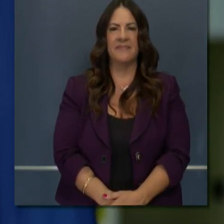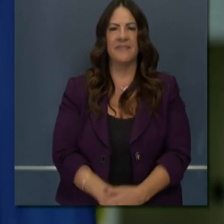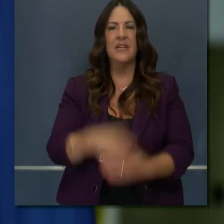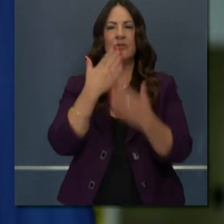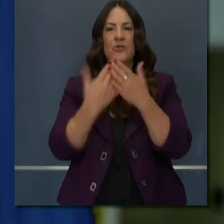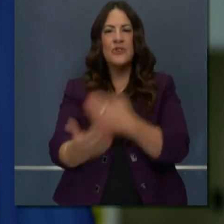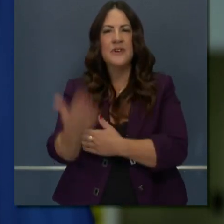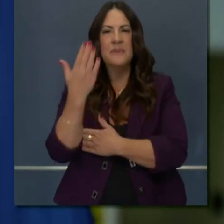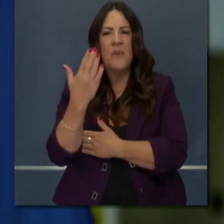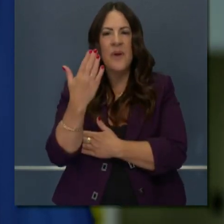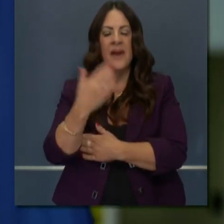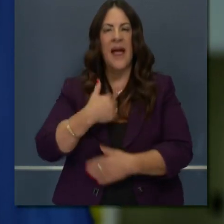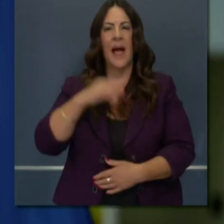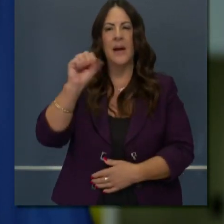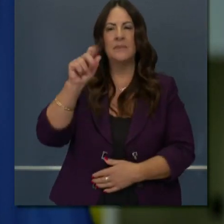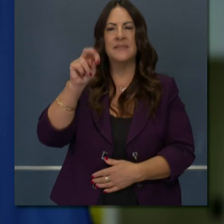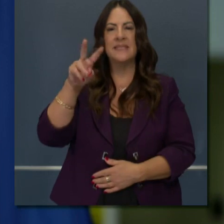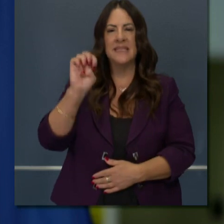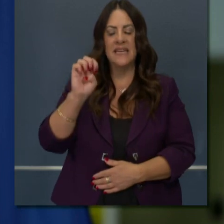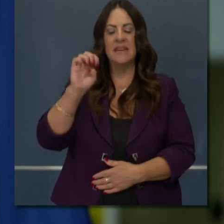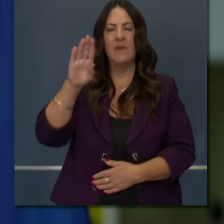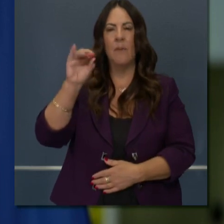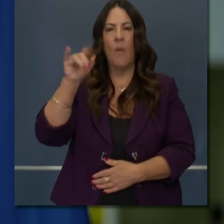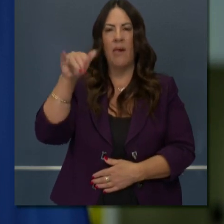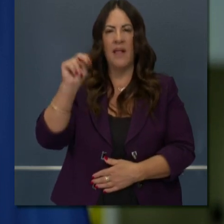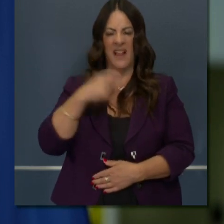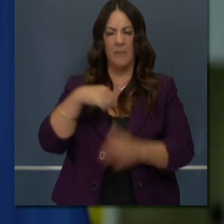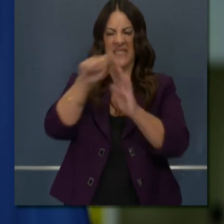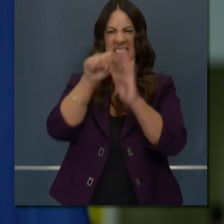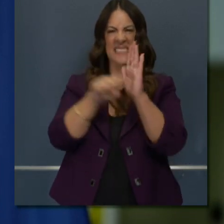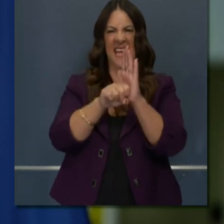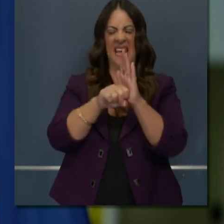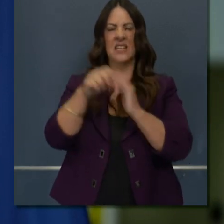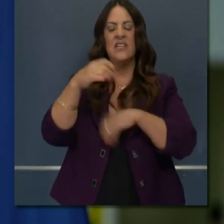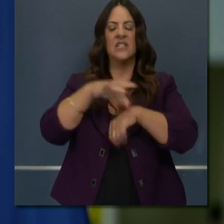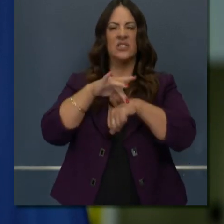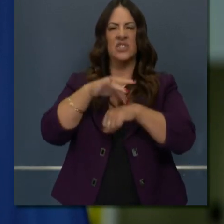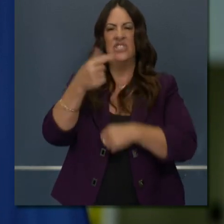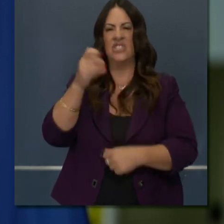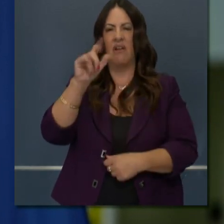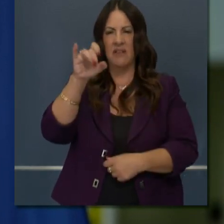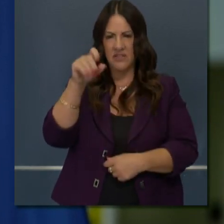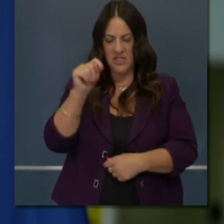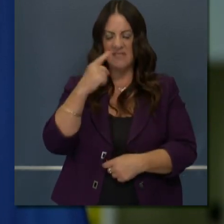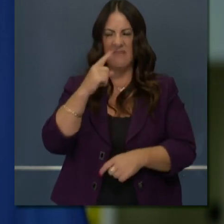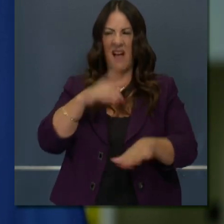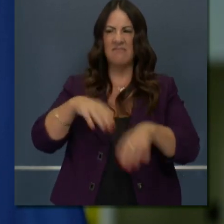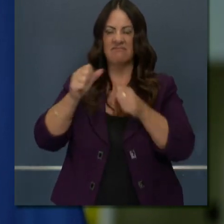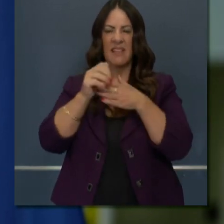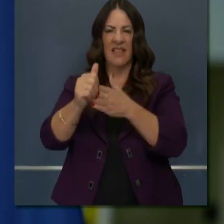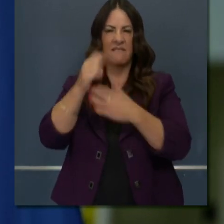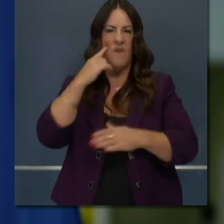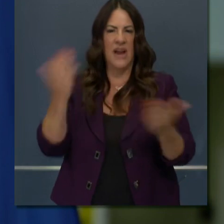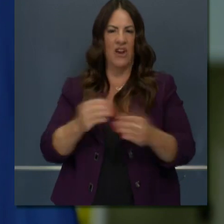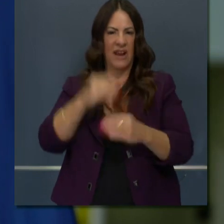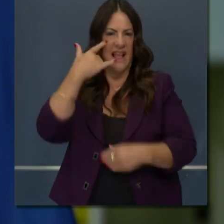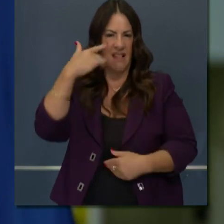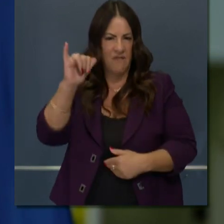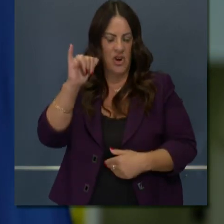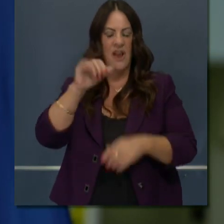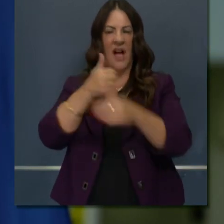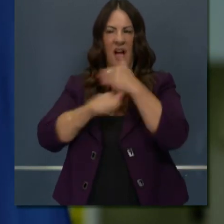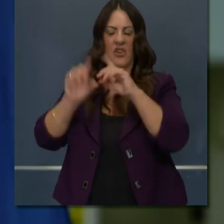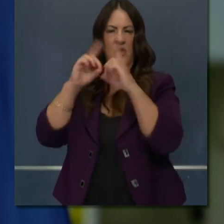Good morning. I'm Steve Bolen, and I'm the state geologist, and I lead the California Geological Survey, which is in the Department of